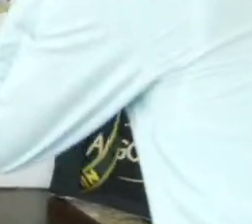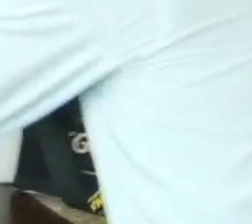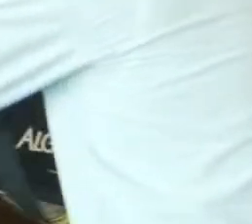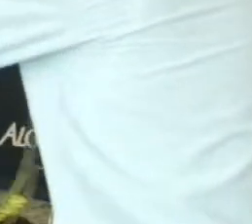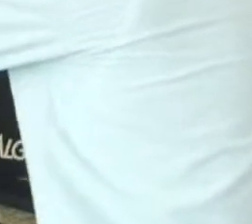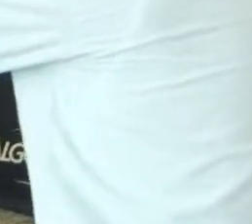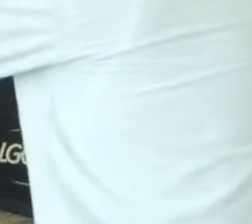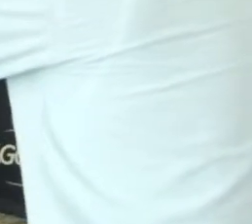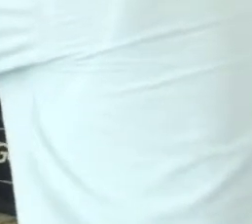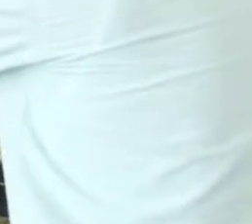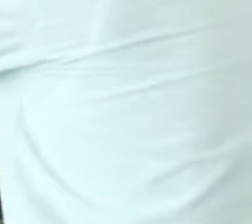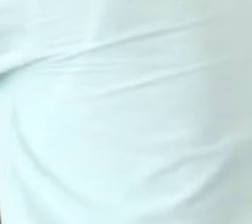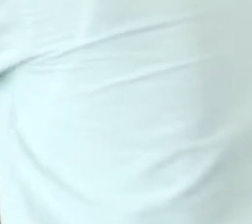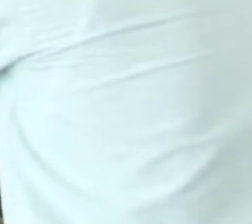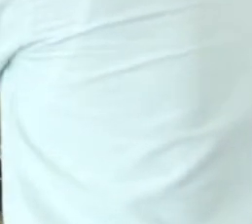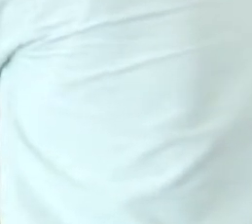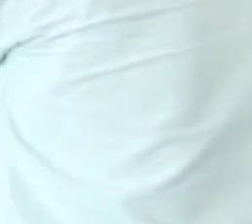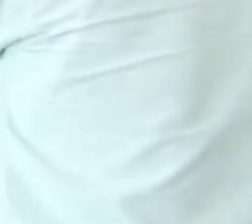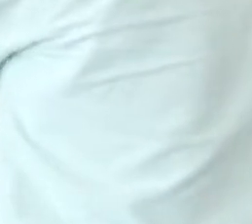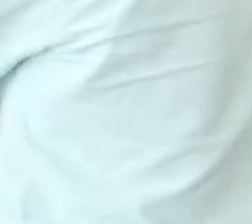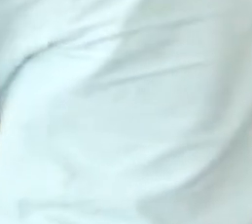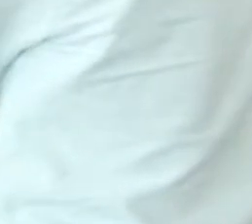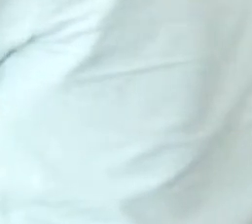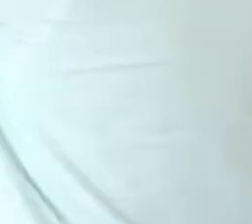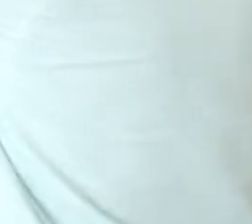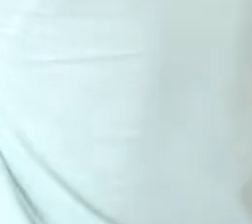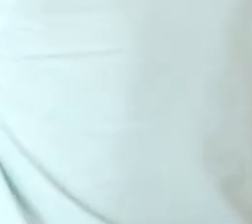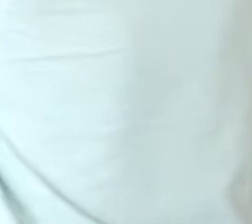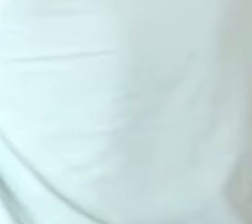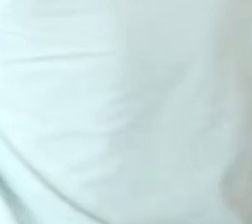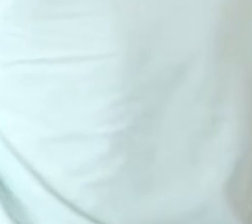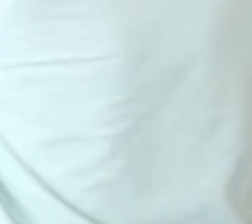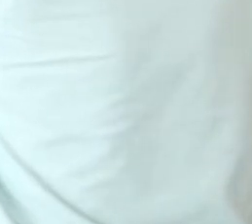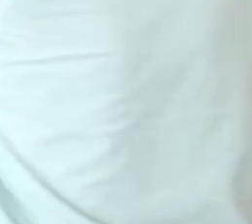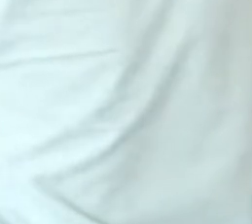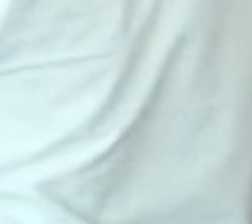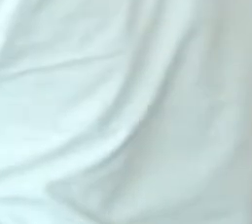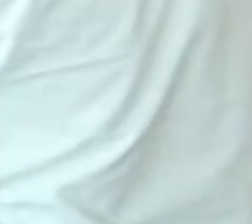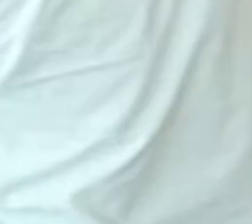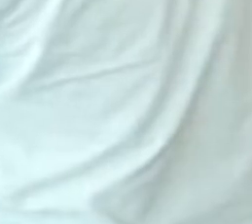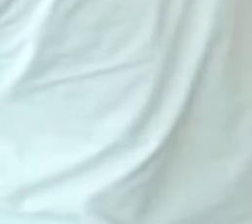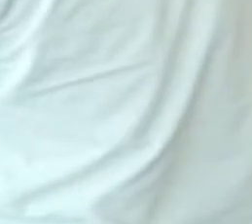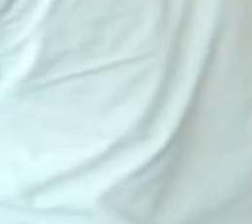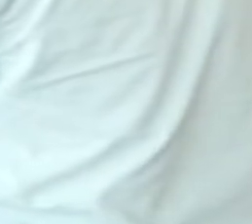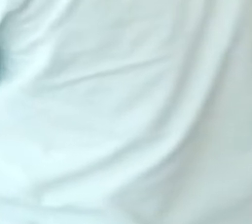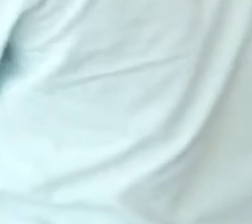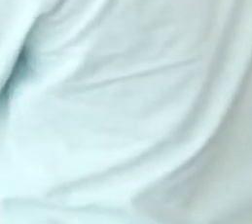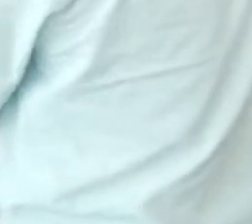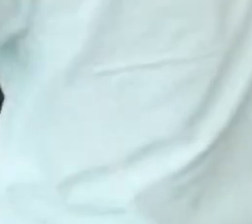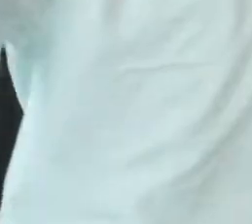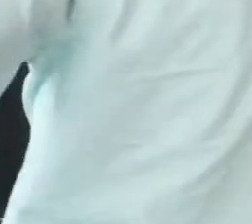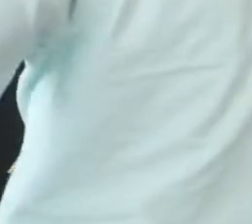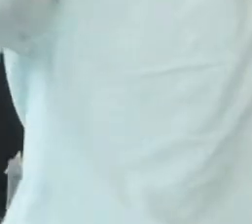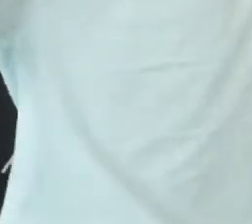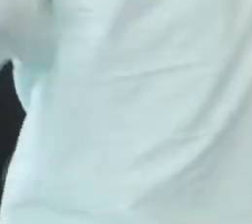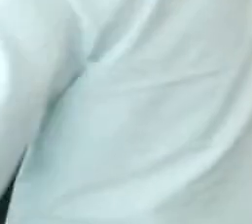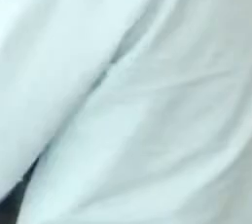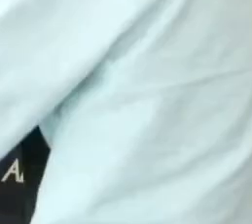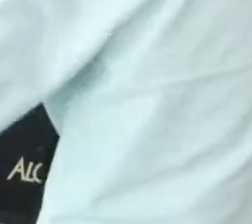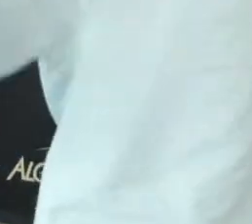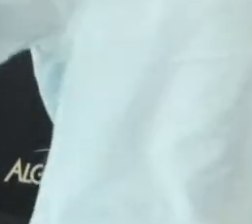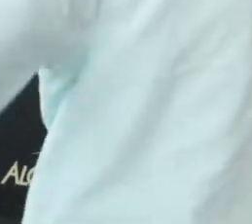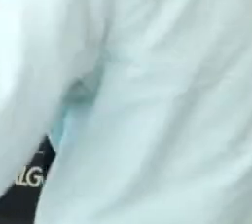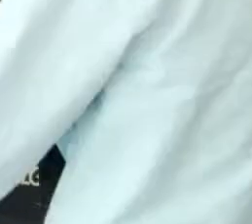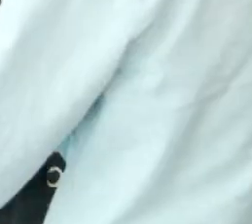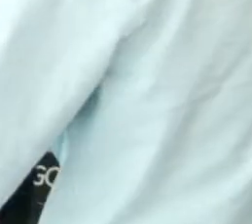usomlomo uHelen Sauls August kwakunye noPremier ebabulisa abaphathiswa na members